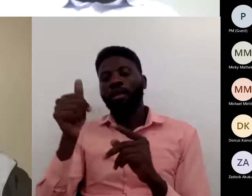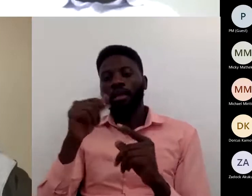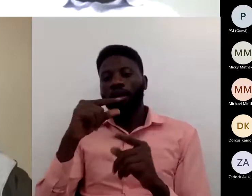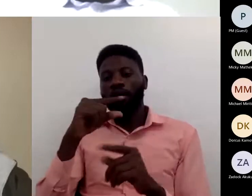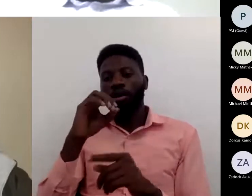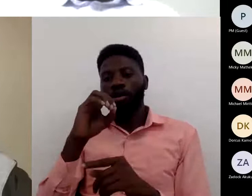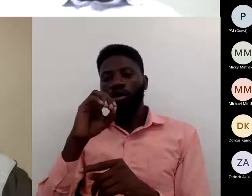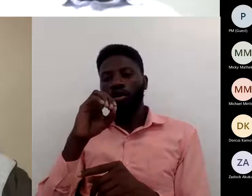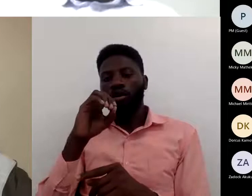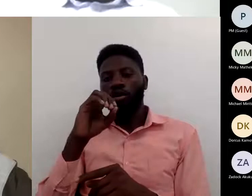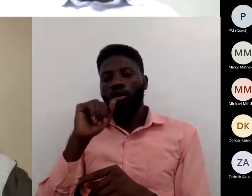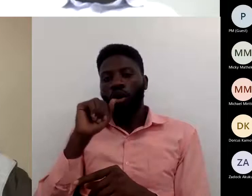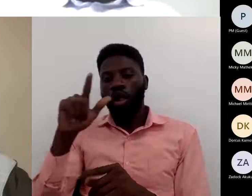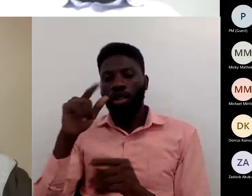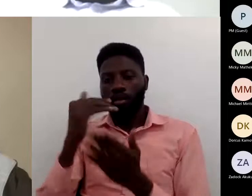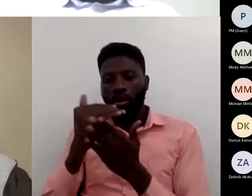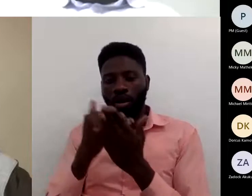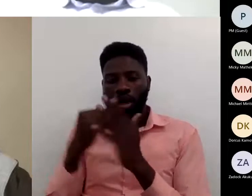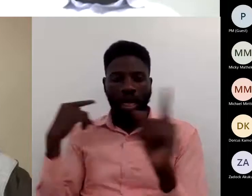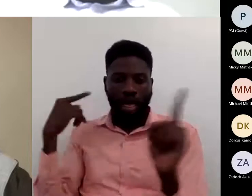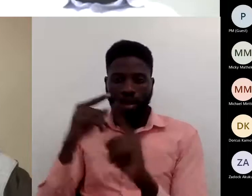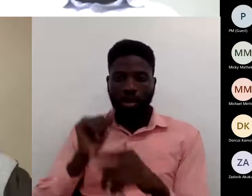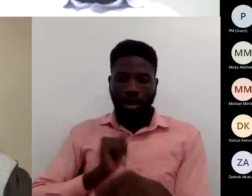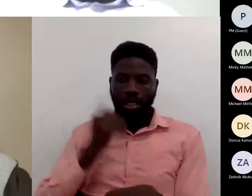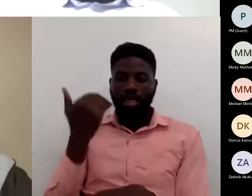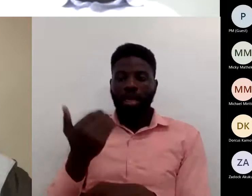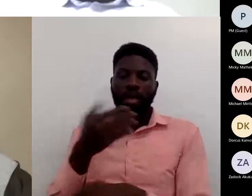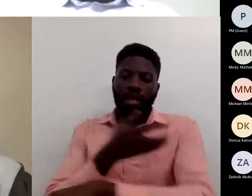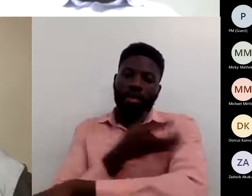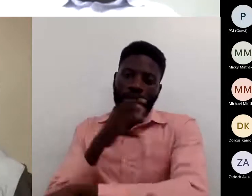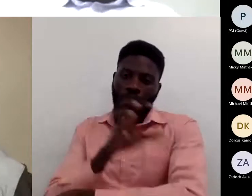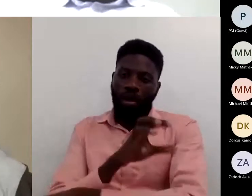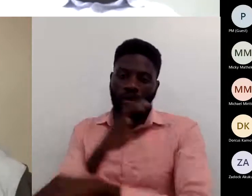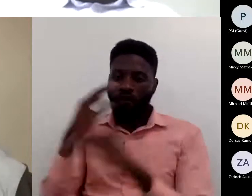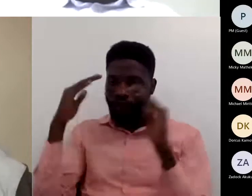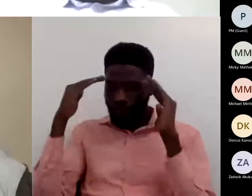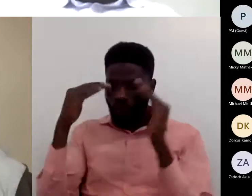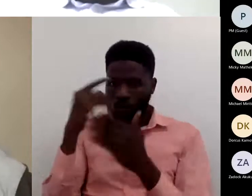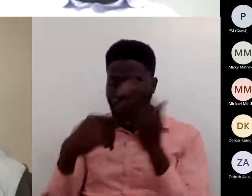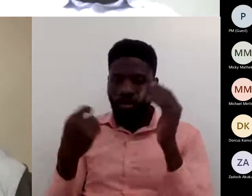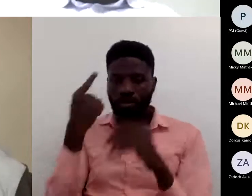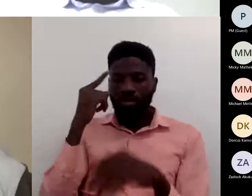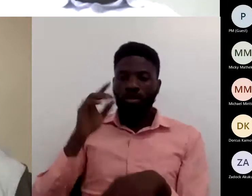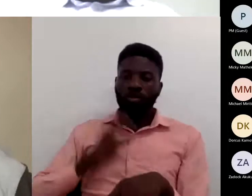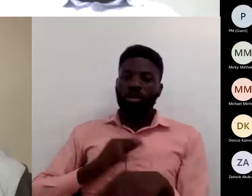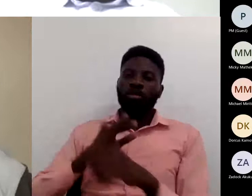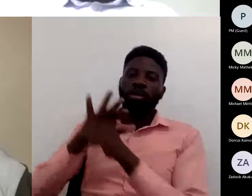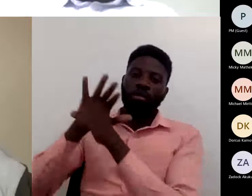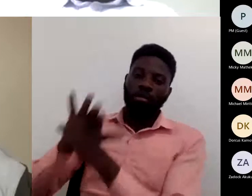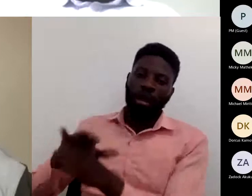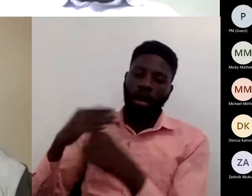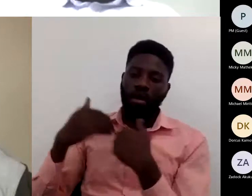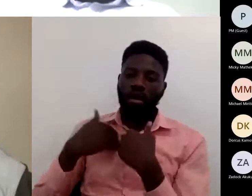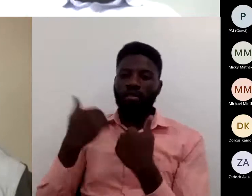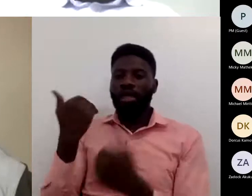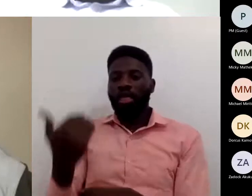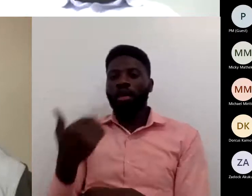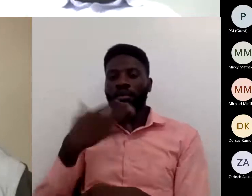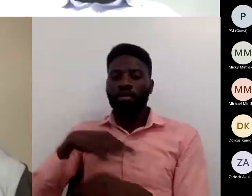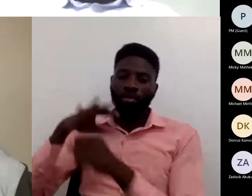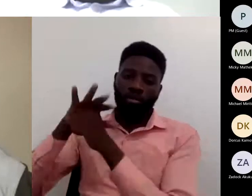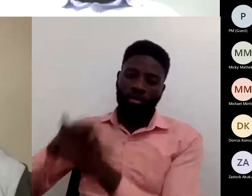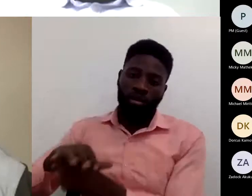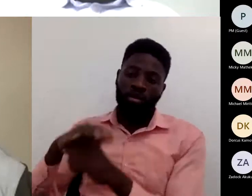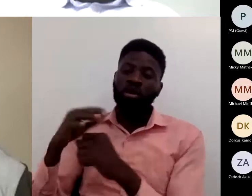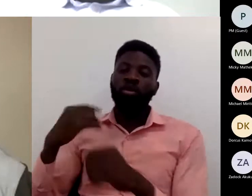empowering young girls, it's based on the understanding that women are marginalized, young people are marginalized. So how do